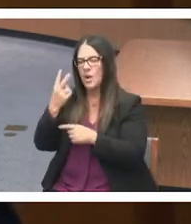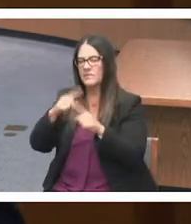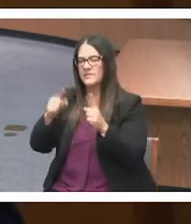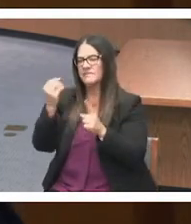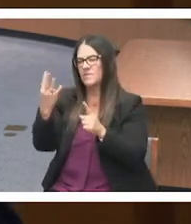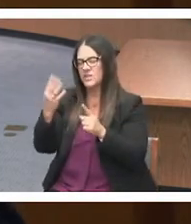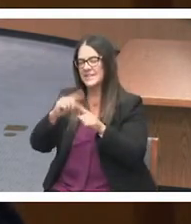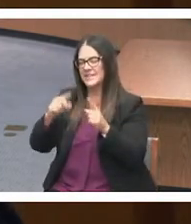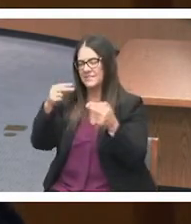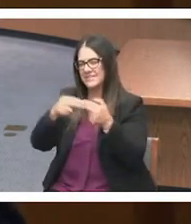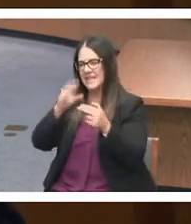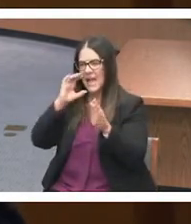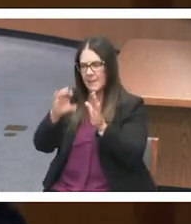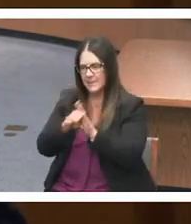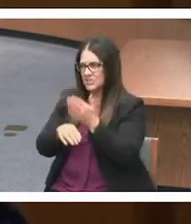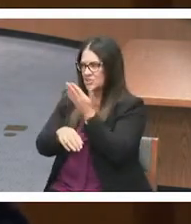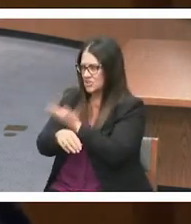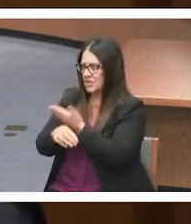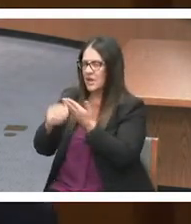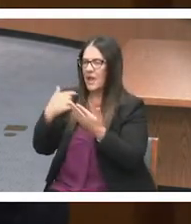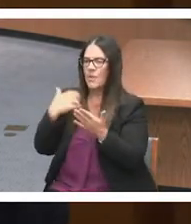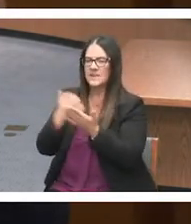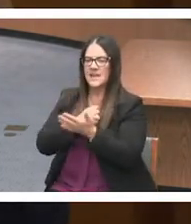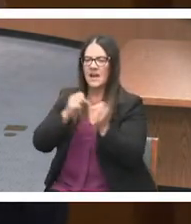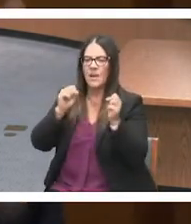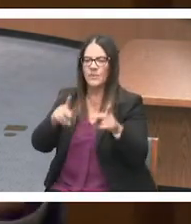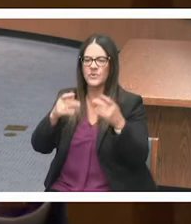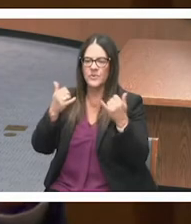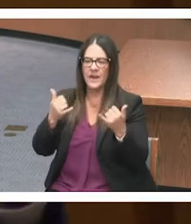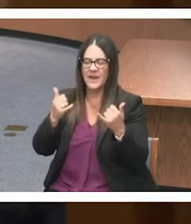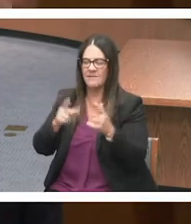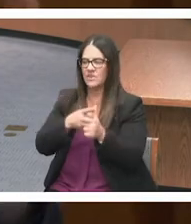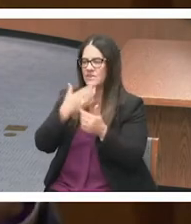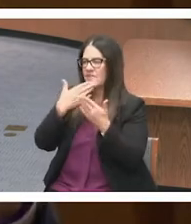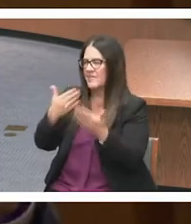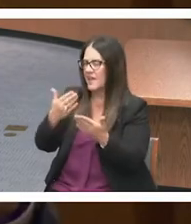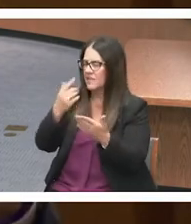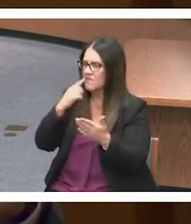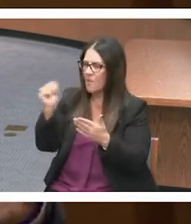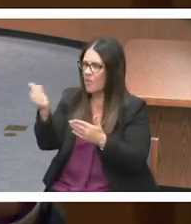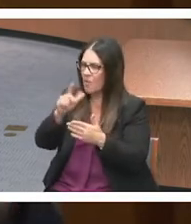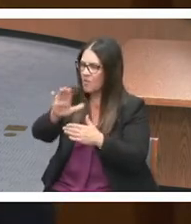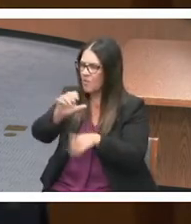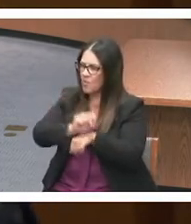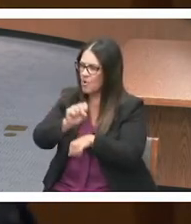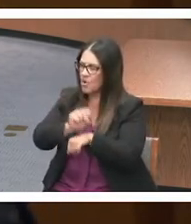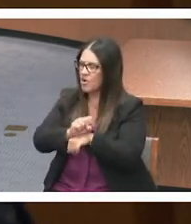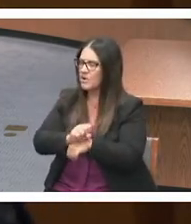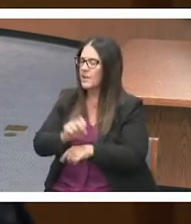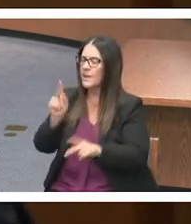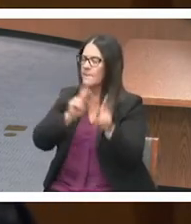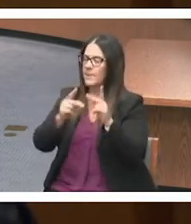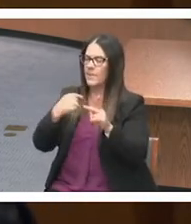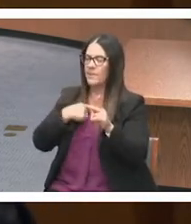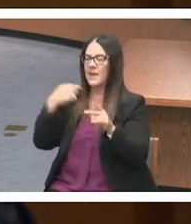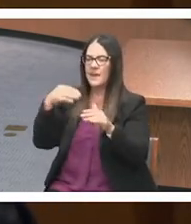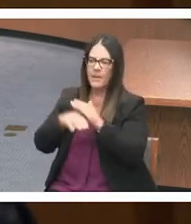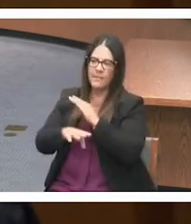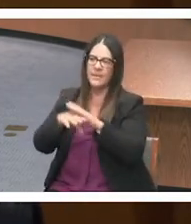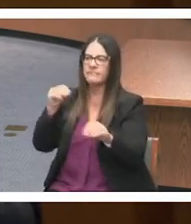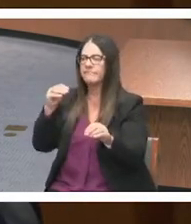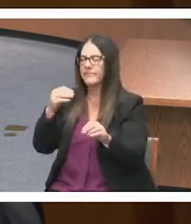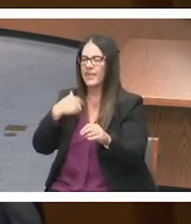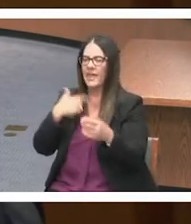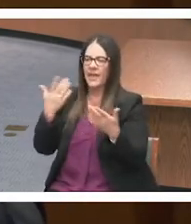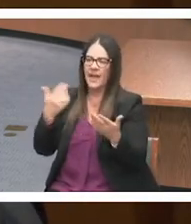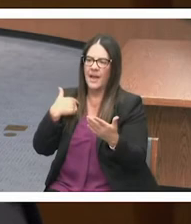slides. I want to take an opportunity to first thank you for the work that you do. People like me come and go. I'll be gone. If